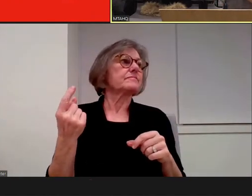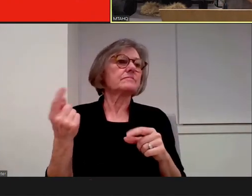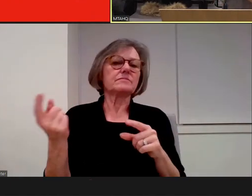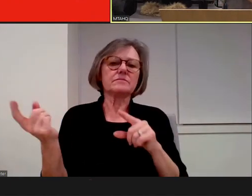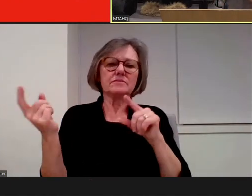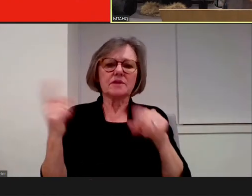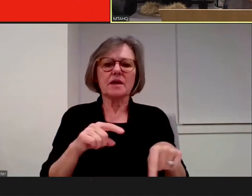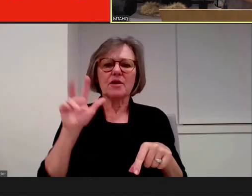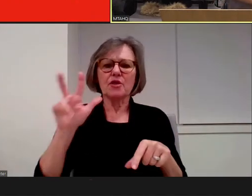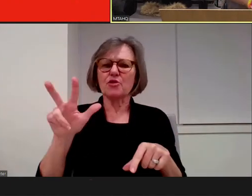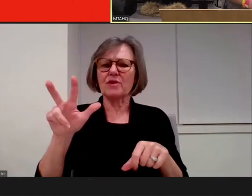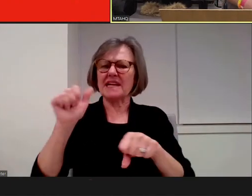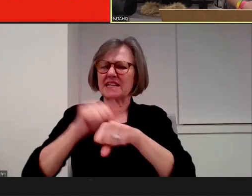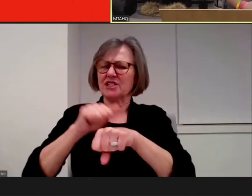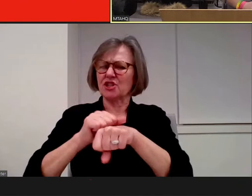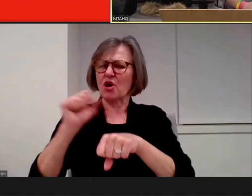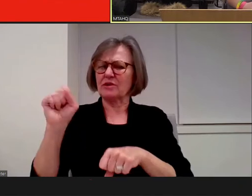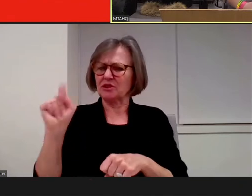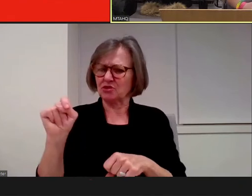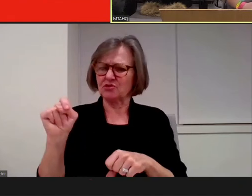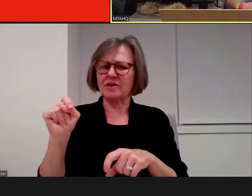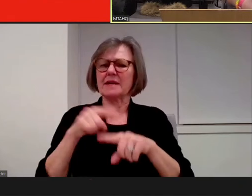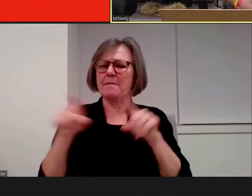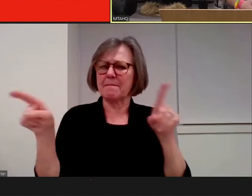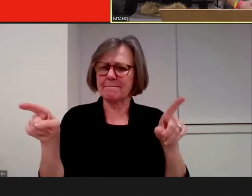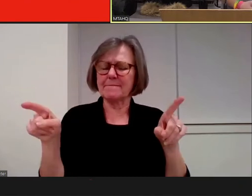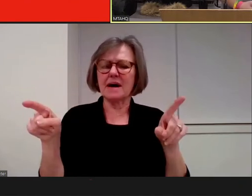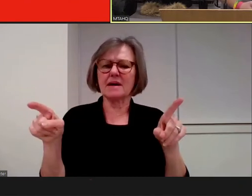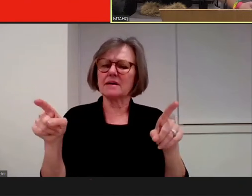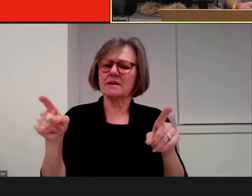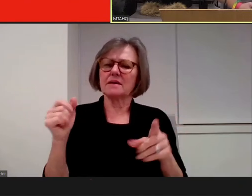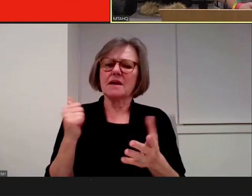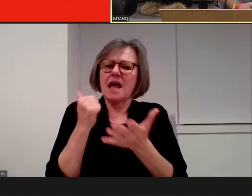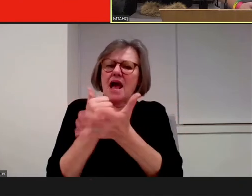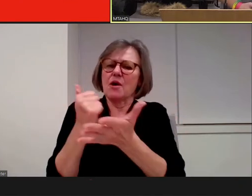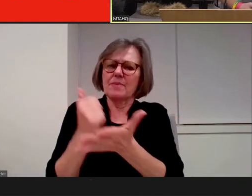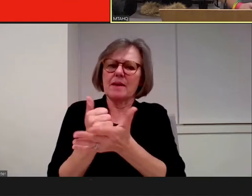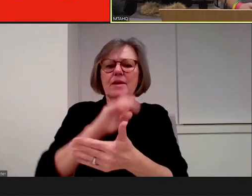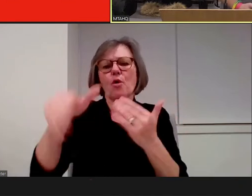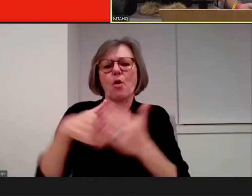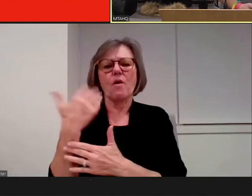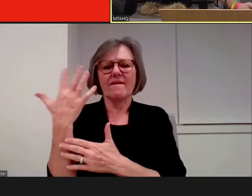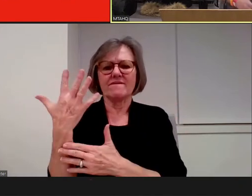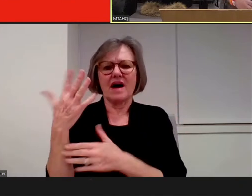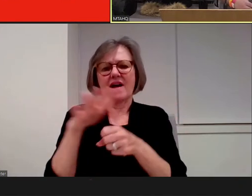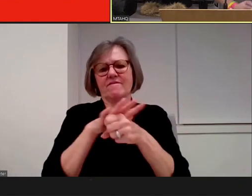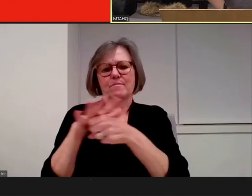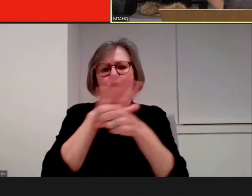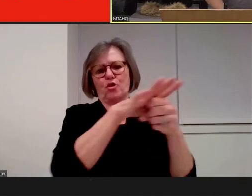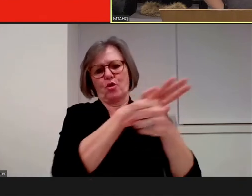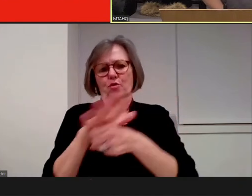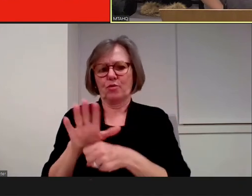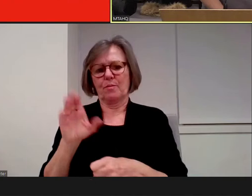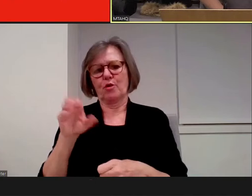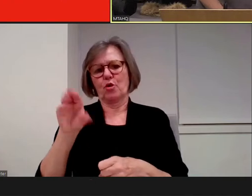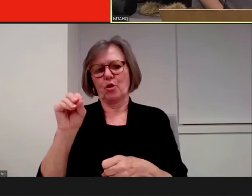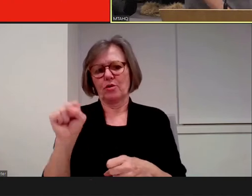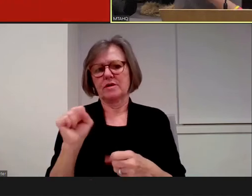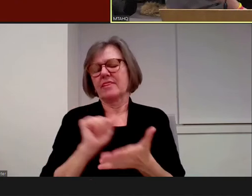3 Stone Street, but have the ability to assist them in all 5 boroughs. So that's all I have to